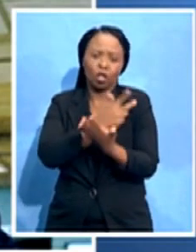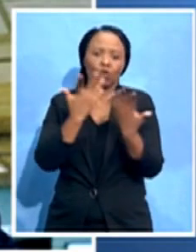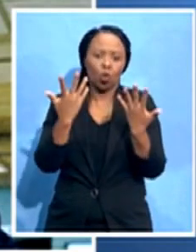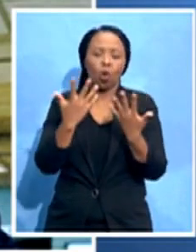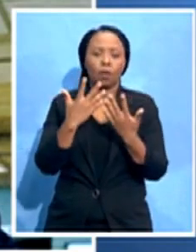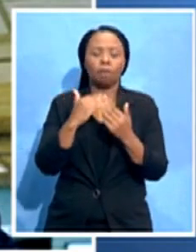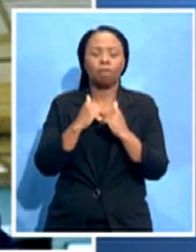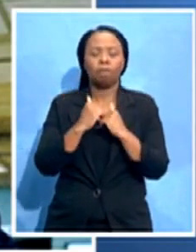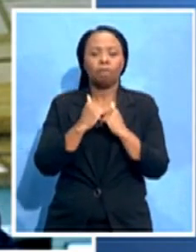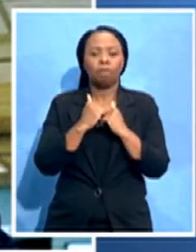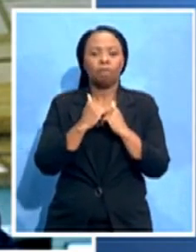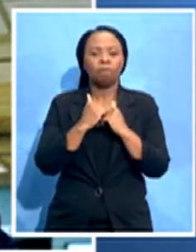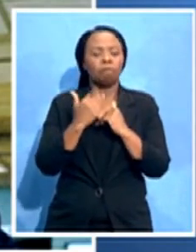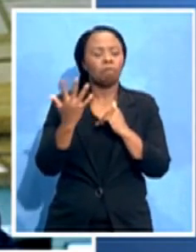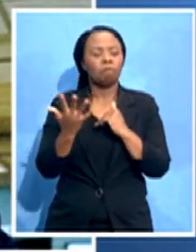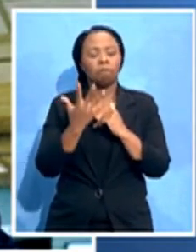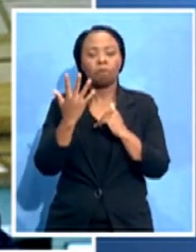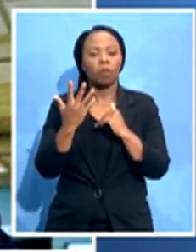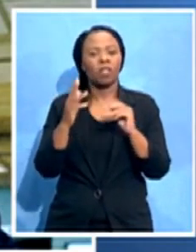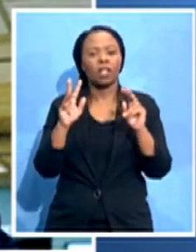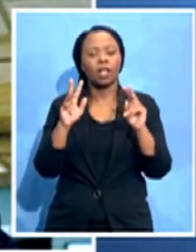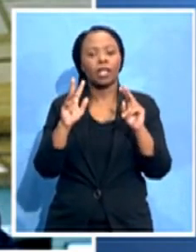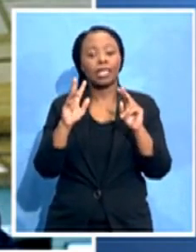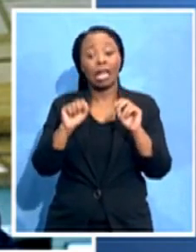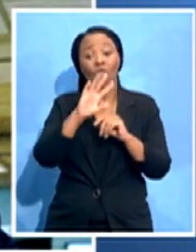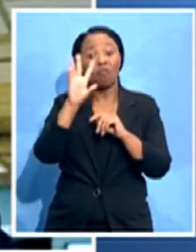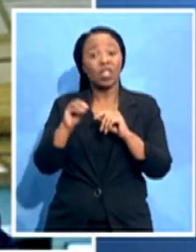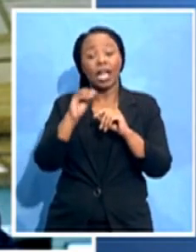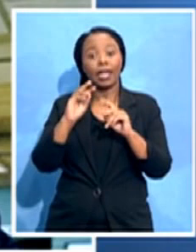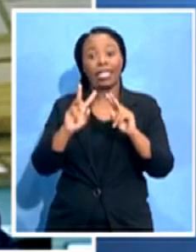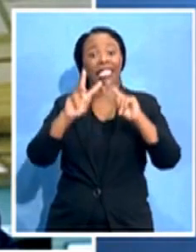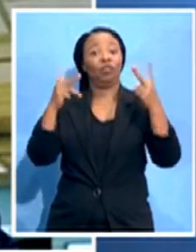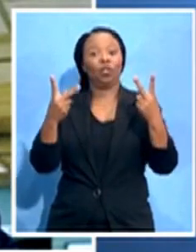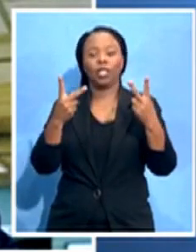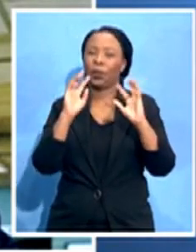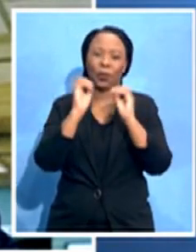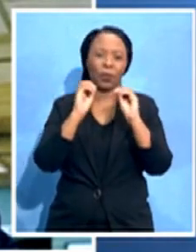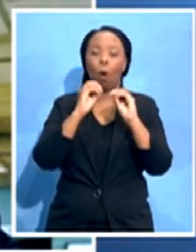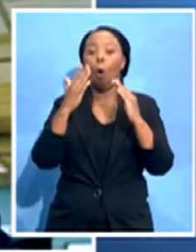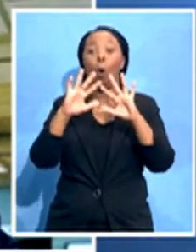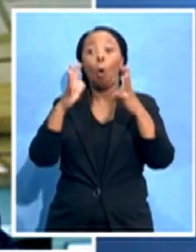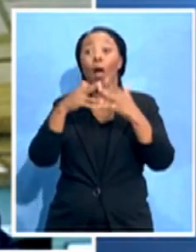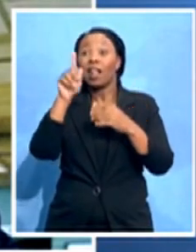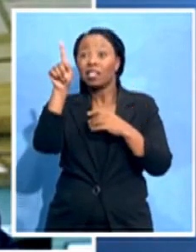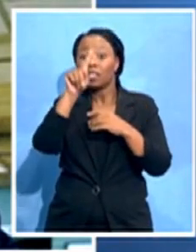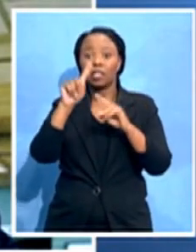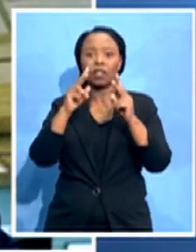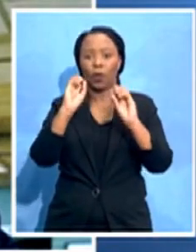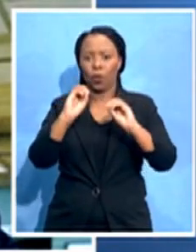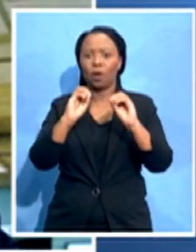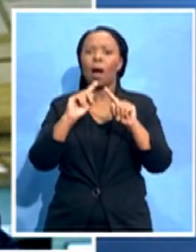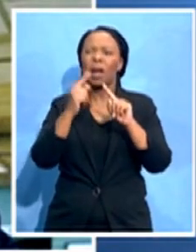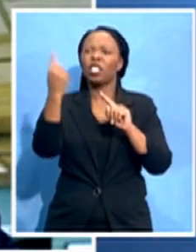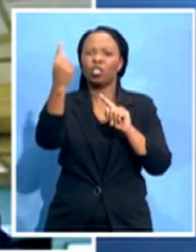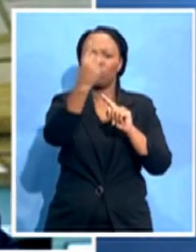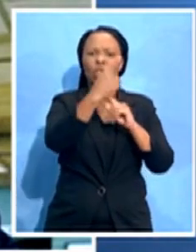issue in South Africa or anywhere in the world. In each and every country, there are people who are in denial, and there are those